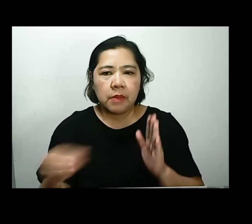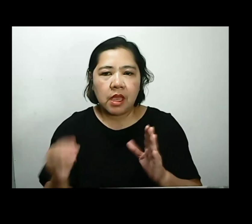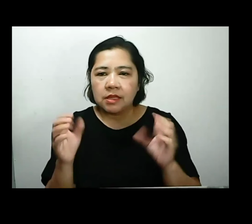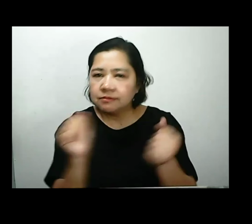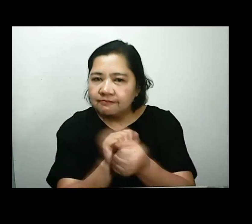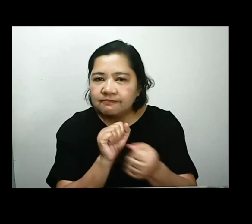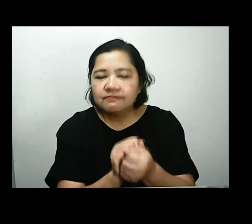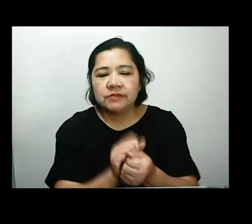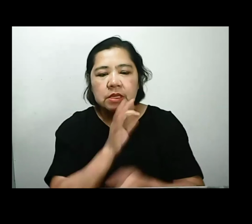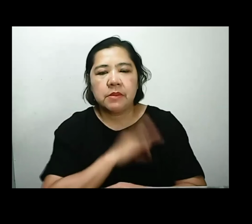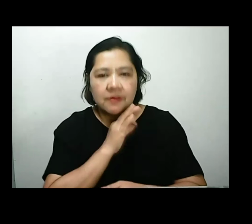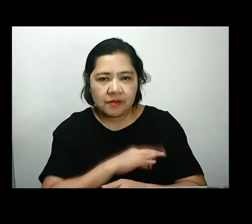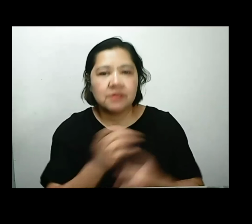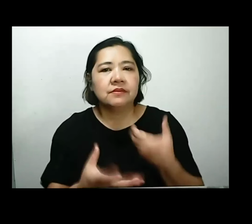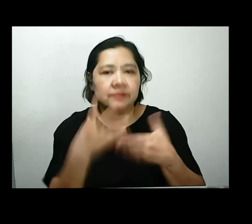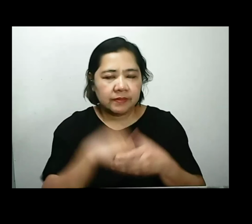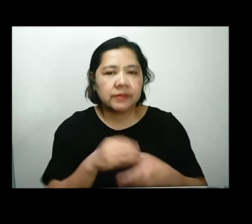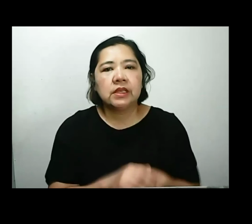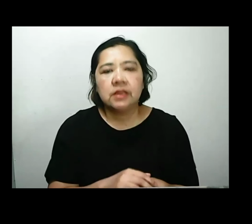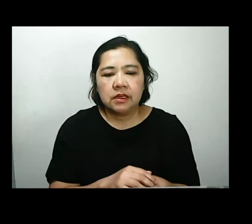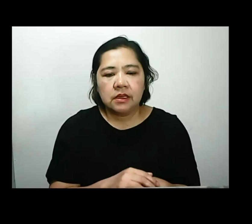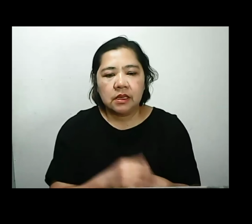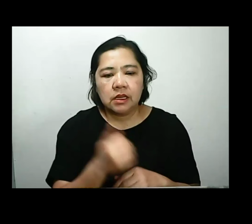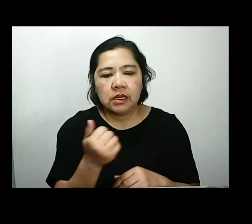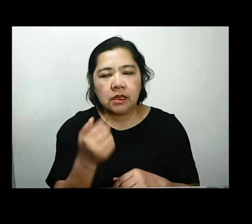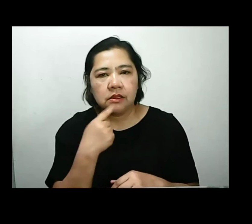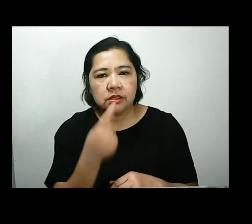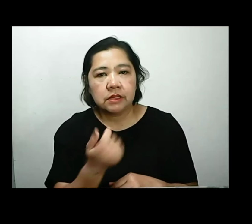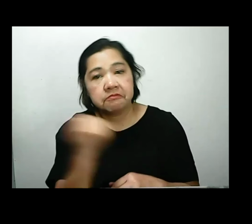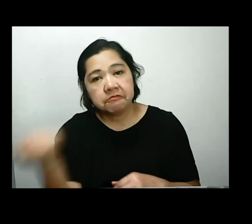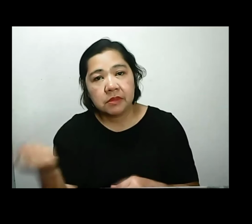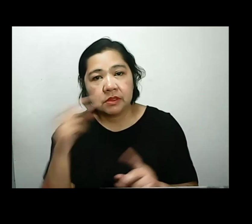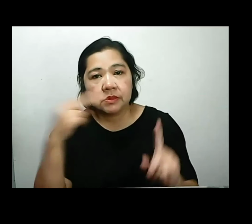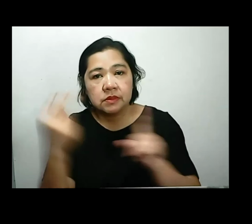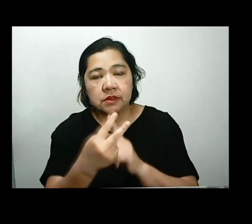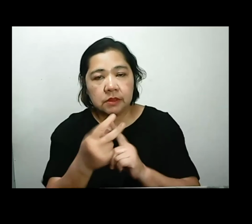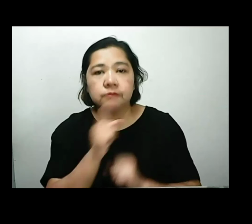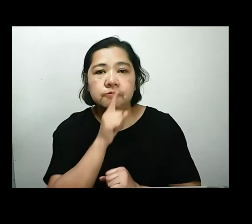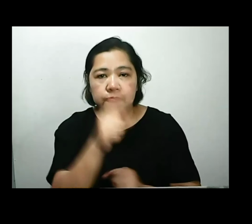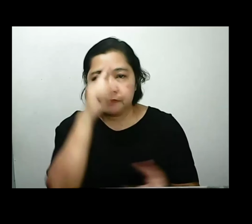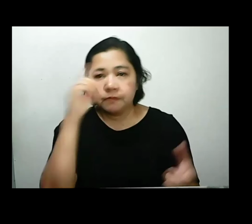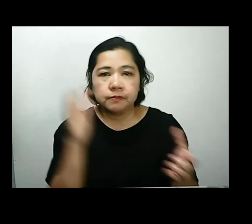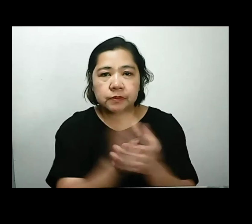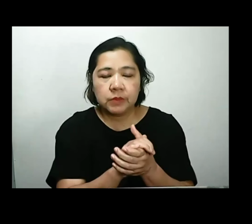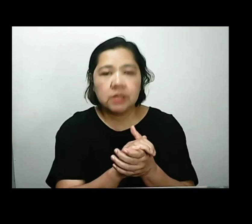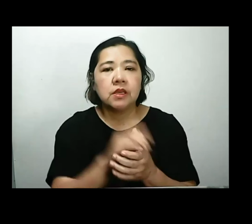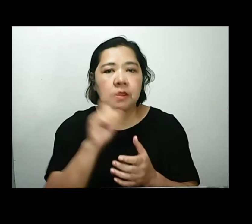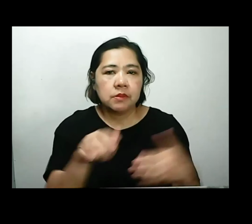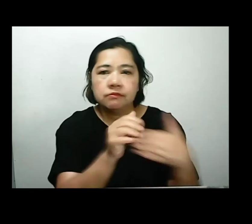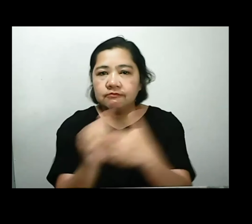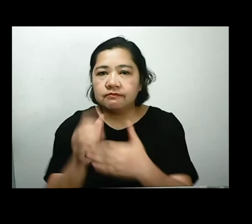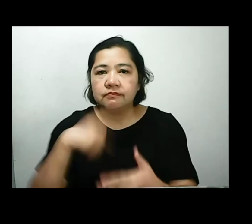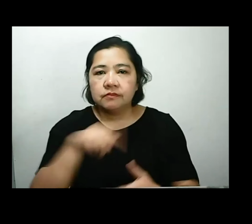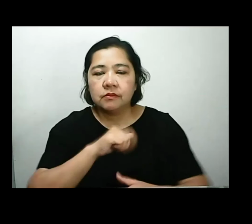both. And I'd say that, you know, the other perspective that I truly believe in and it should guide our action is the